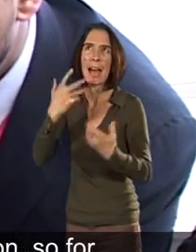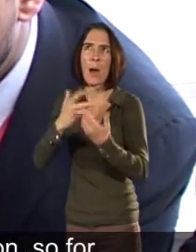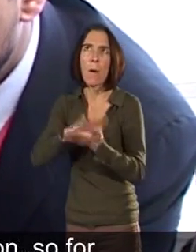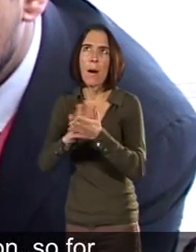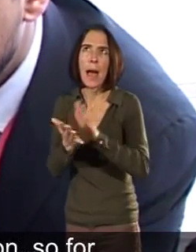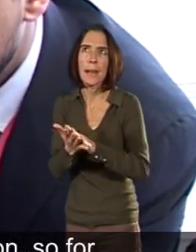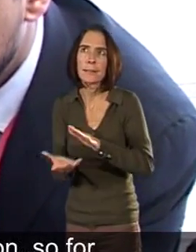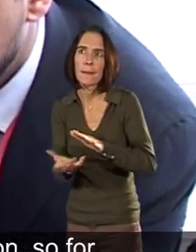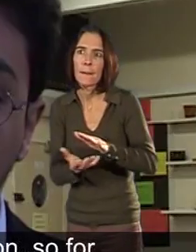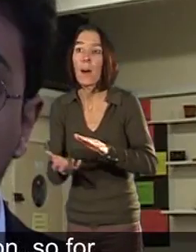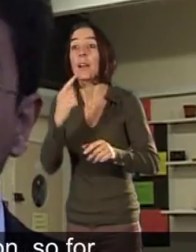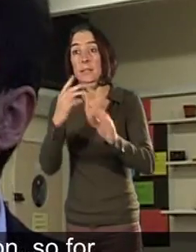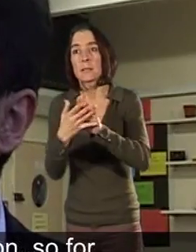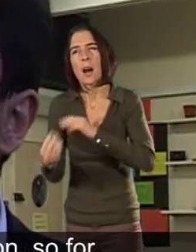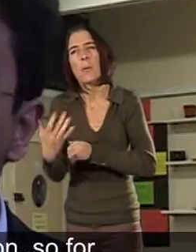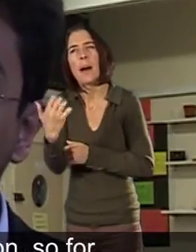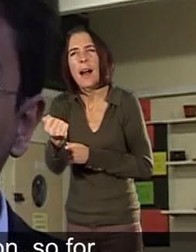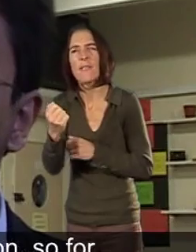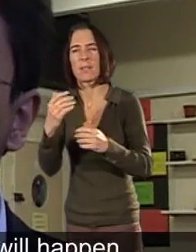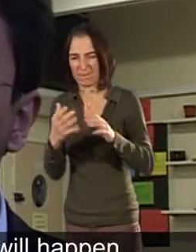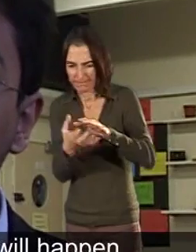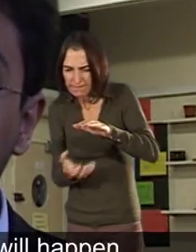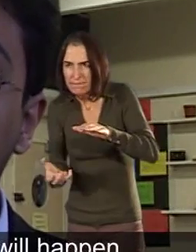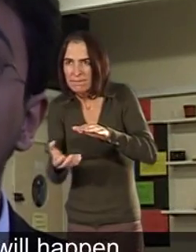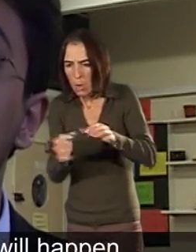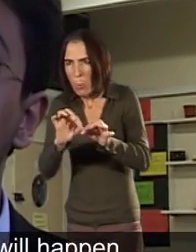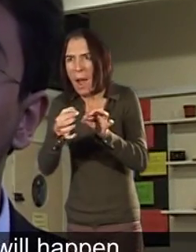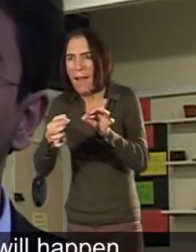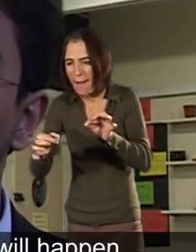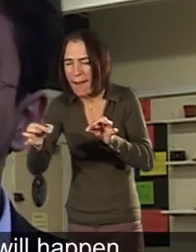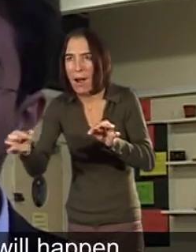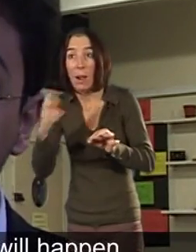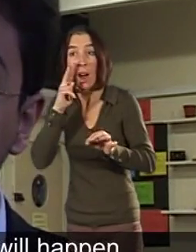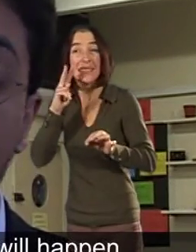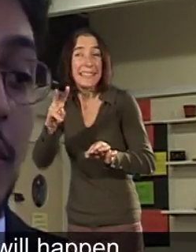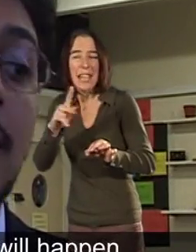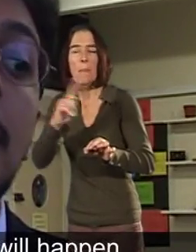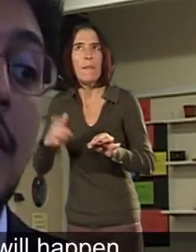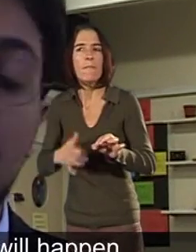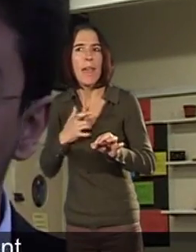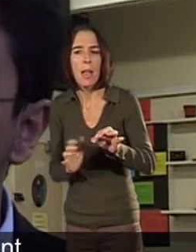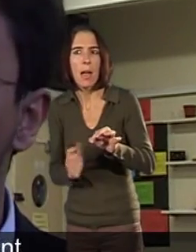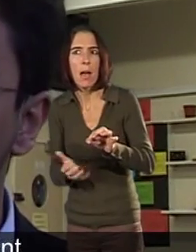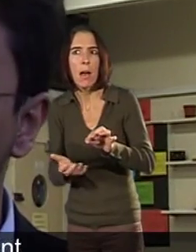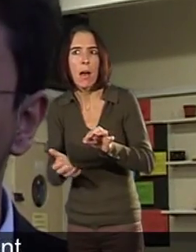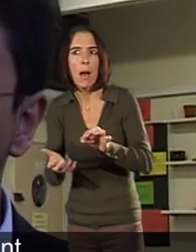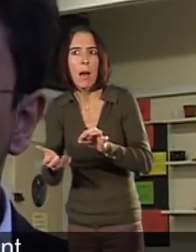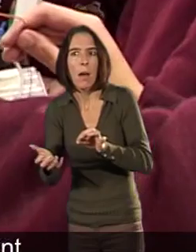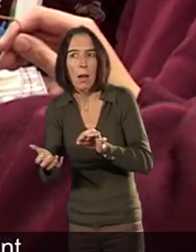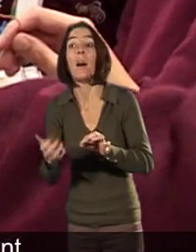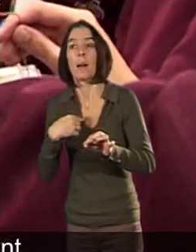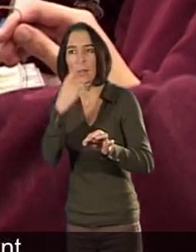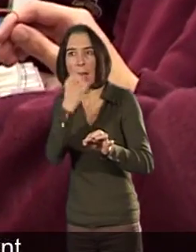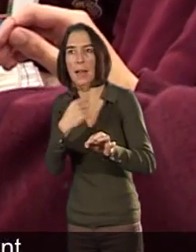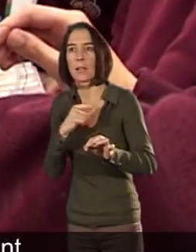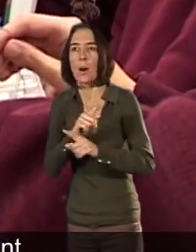have hands-on. So for example, if I have a magnet in front and have the wire, although they can't see what will happen to the wire, they actually feel the vibrations moving up and down.